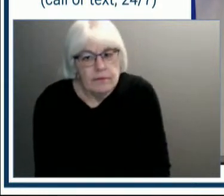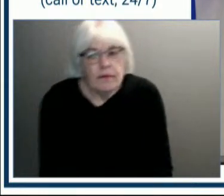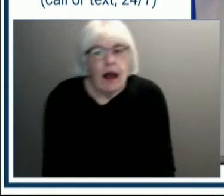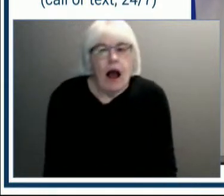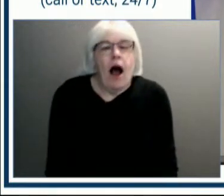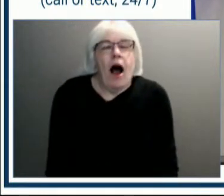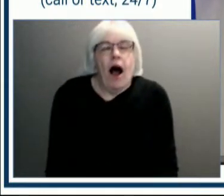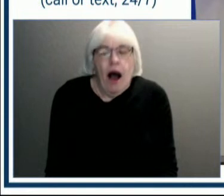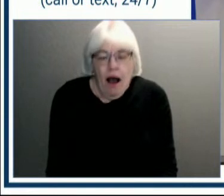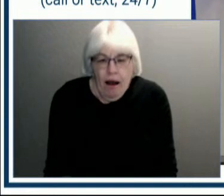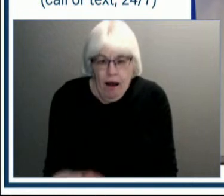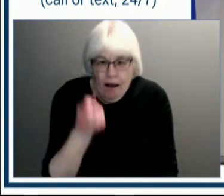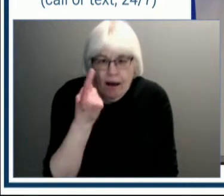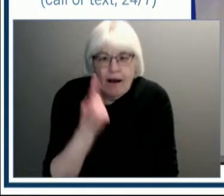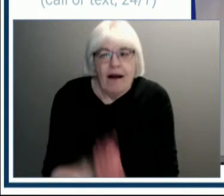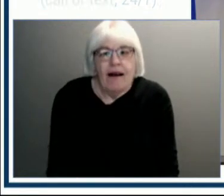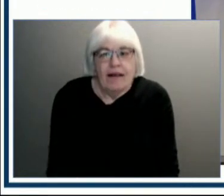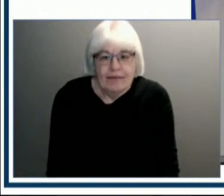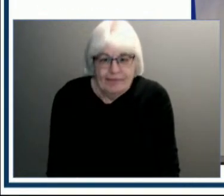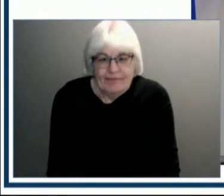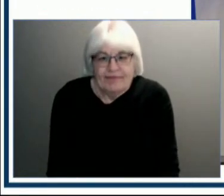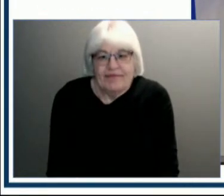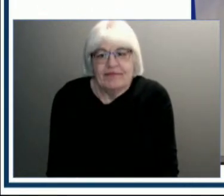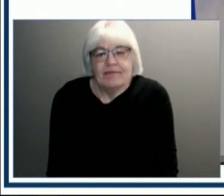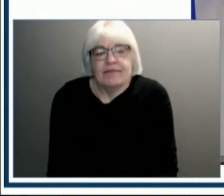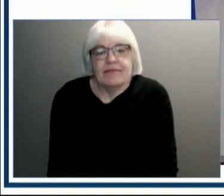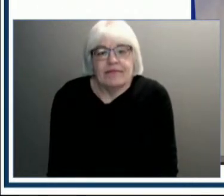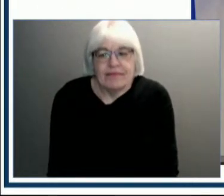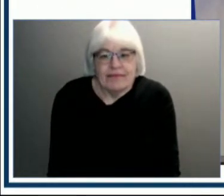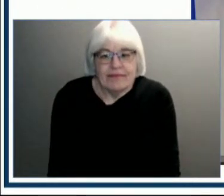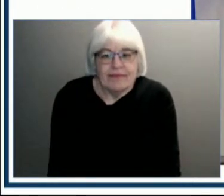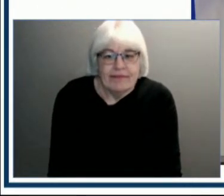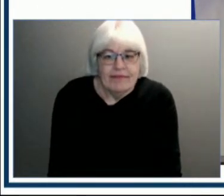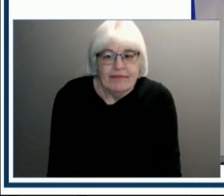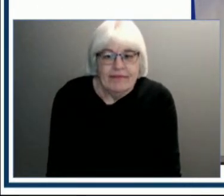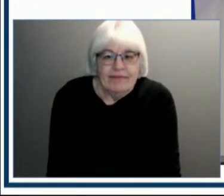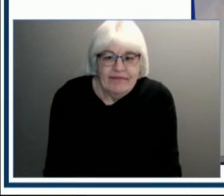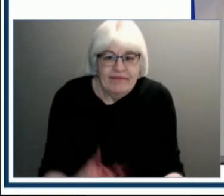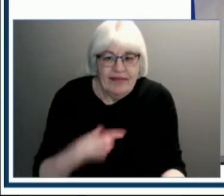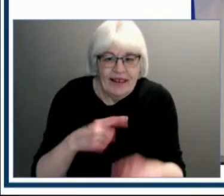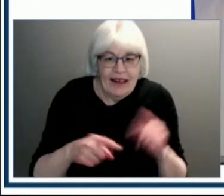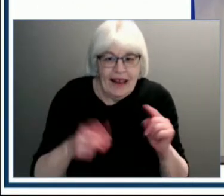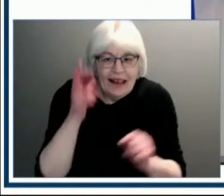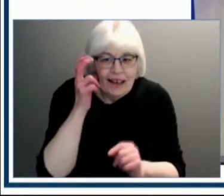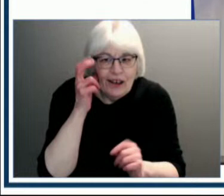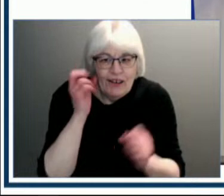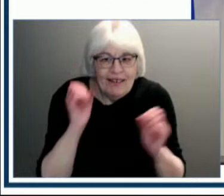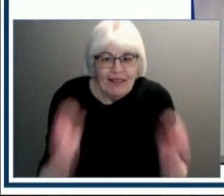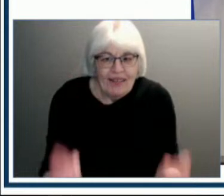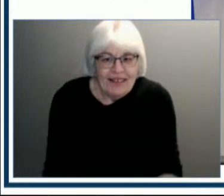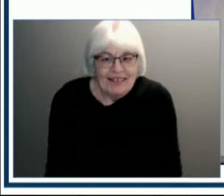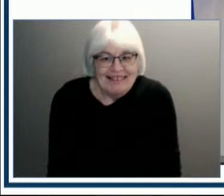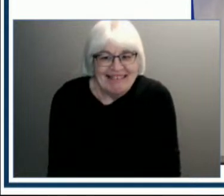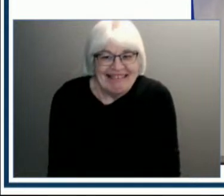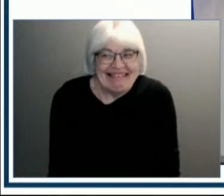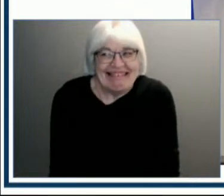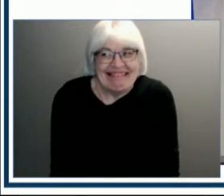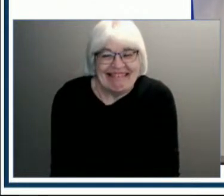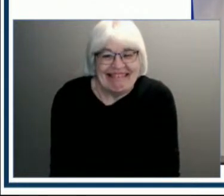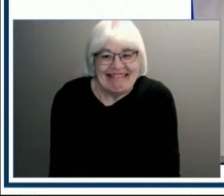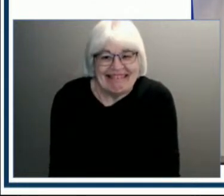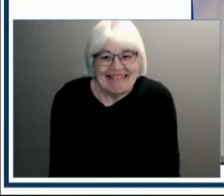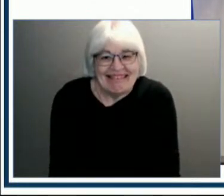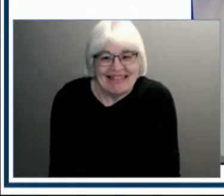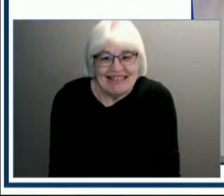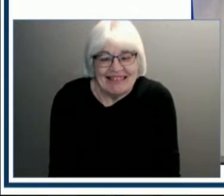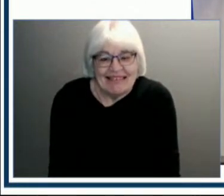the hospital due to COVID, 8 are in the ICU, so 45 and 8. The average length of stay of a COVID patient in